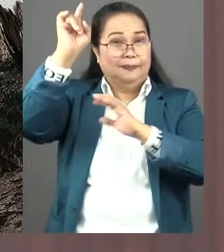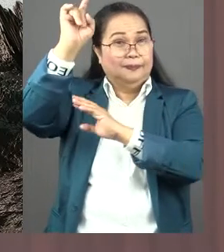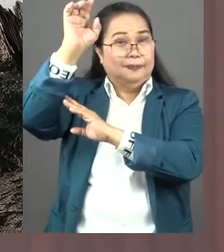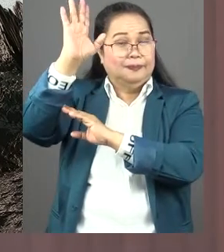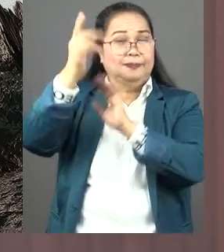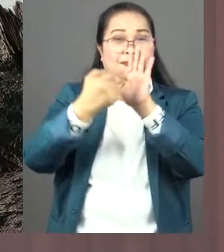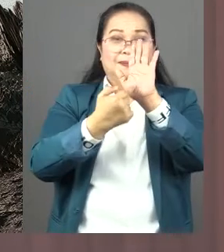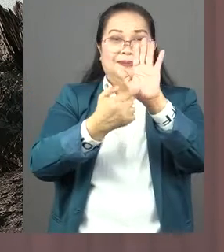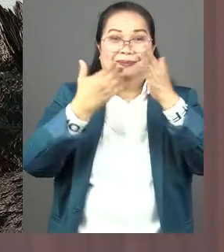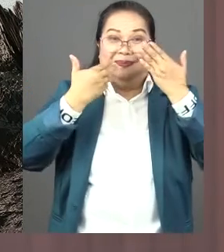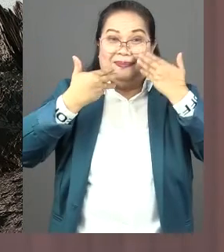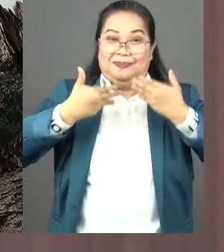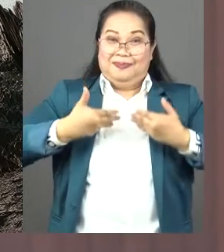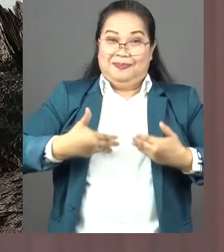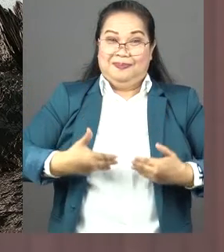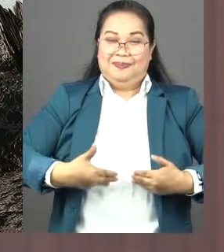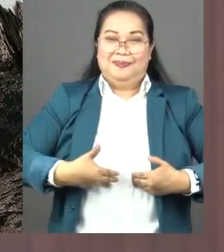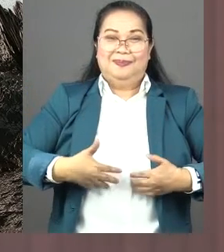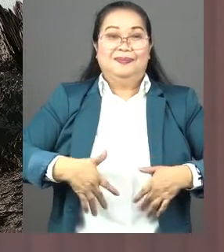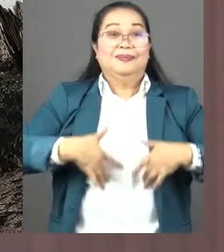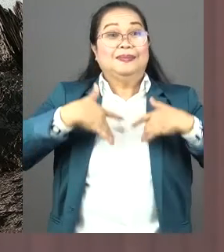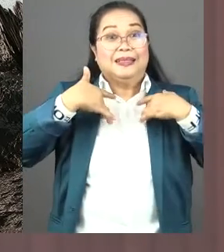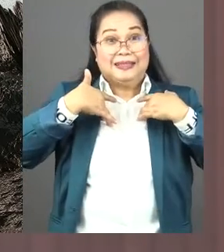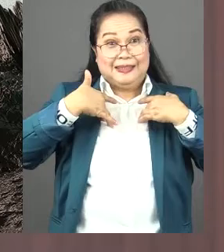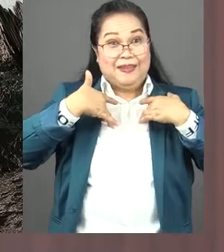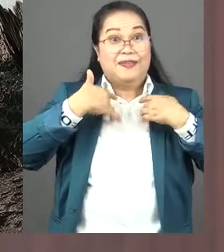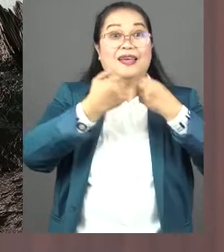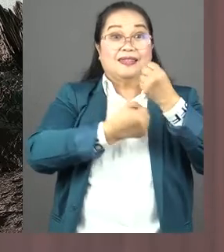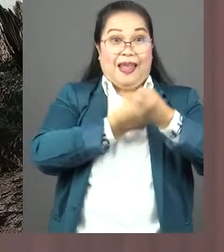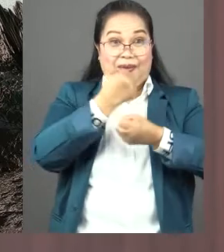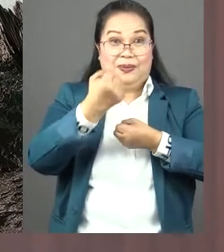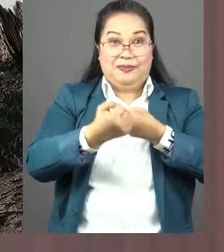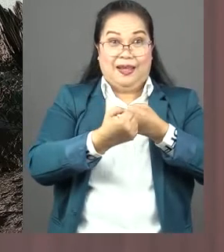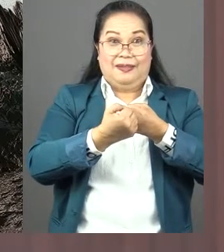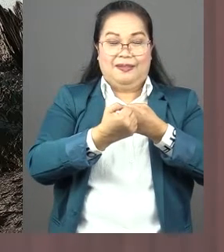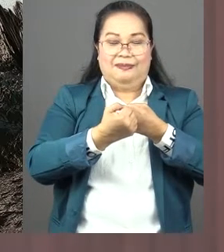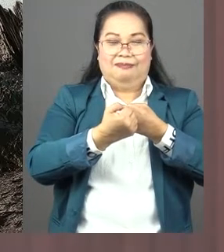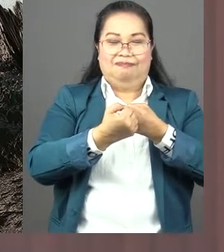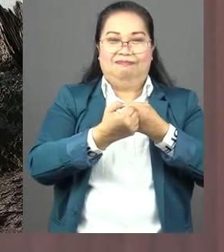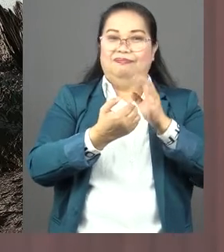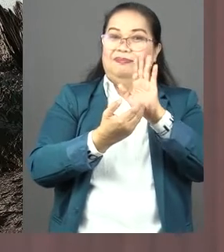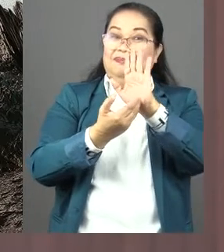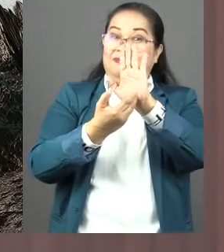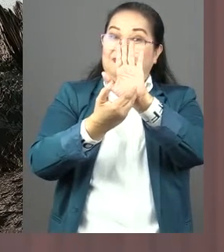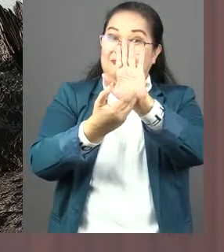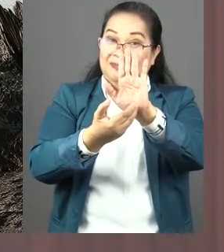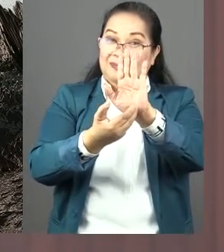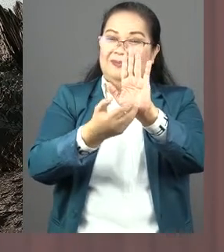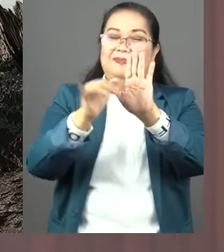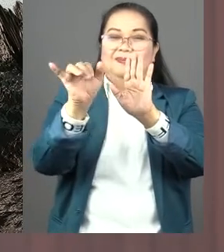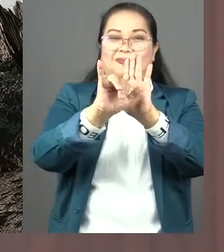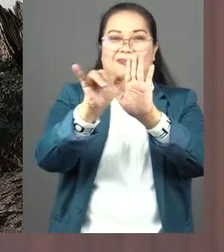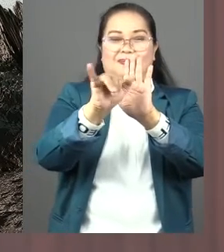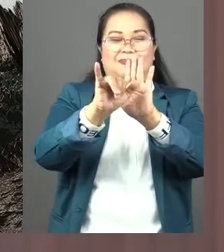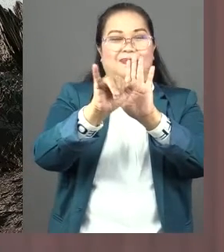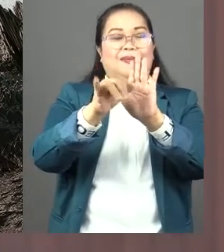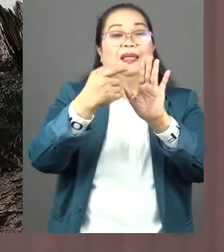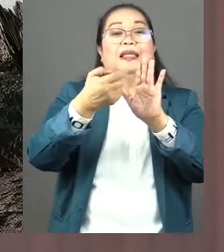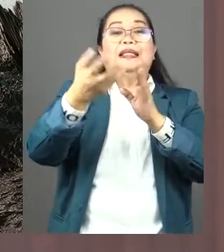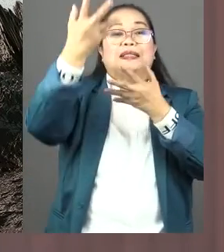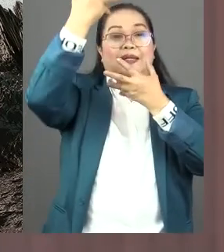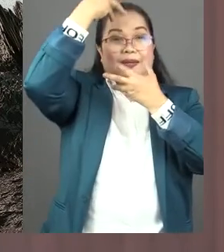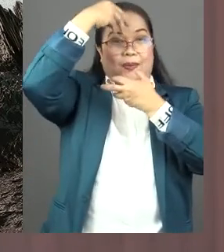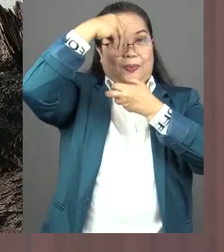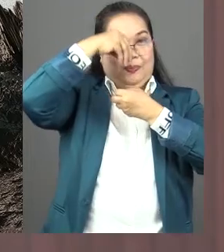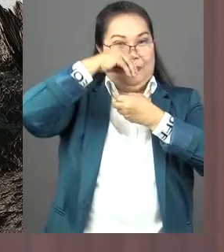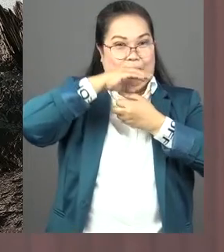to present your bodies as a living sacrifice. The word present here is similar to pleiro'o. It's